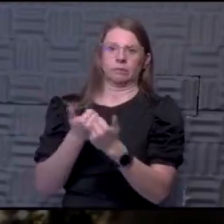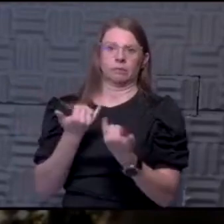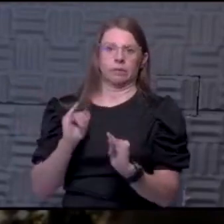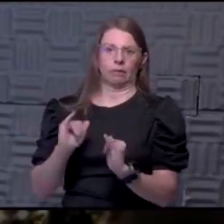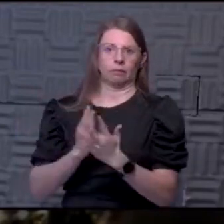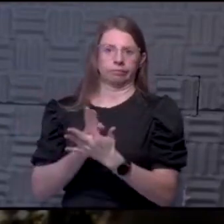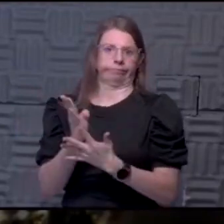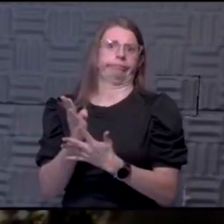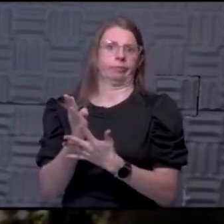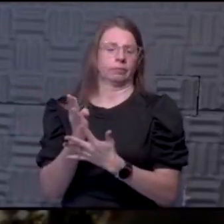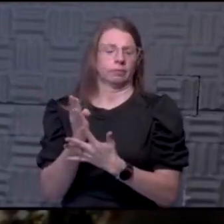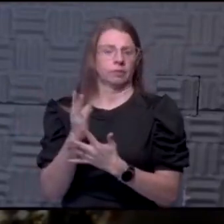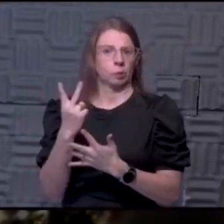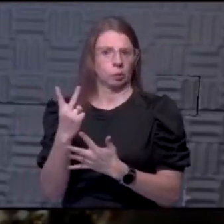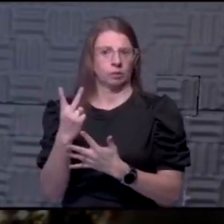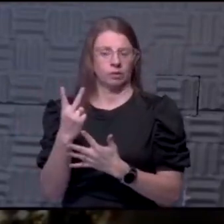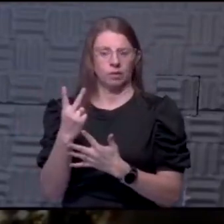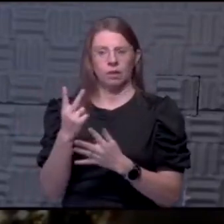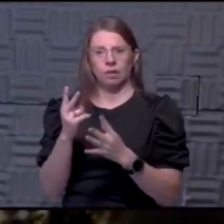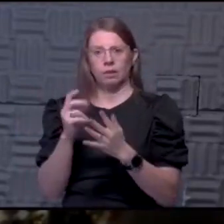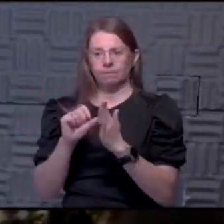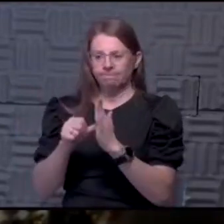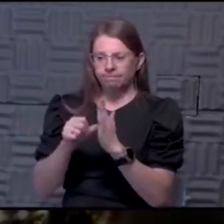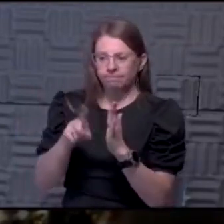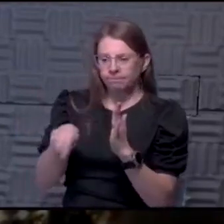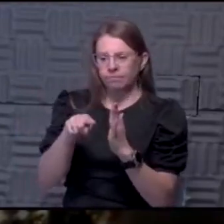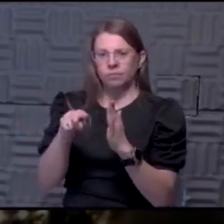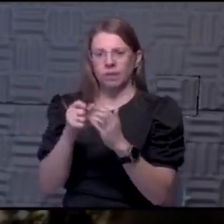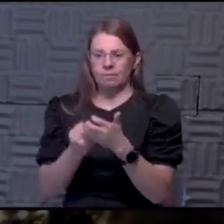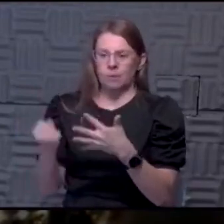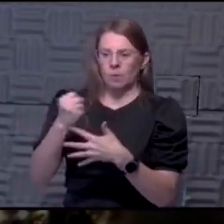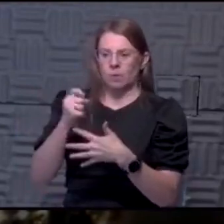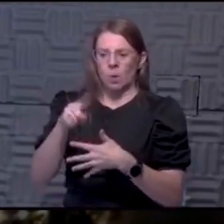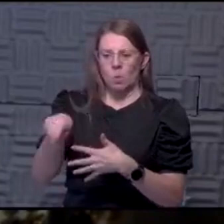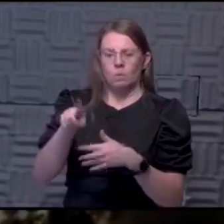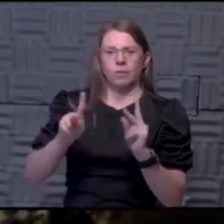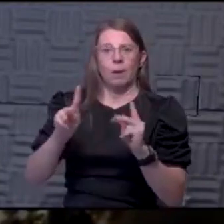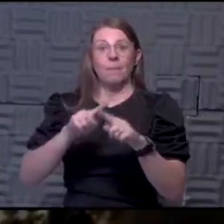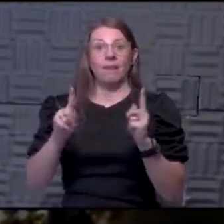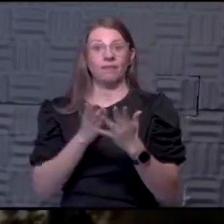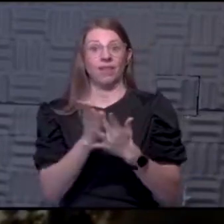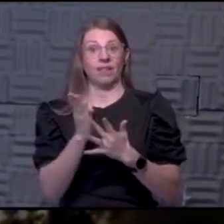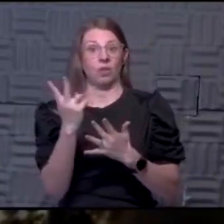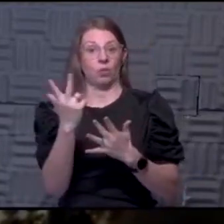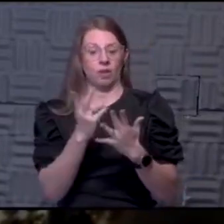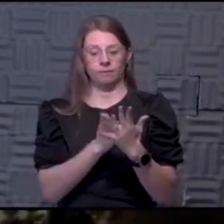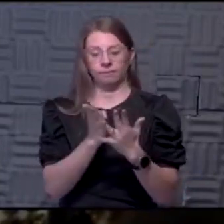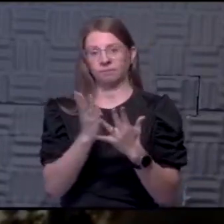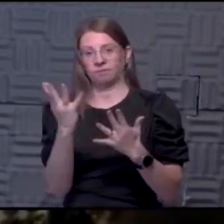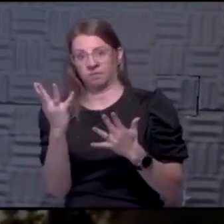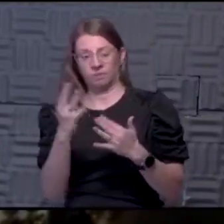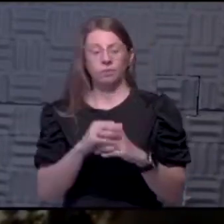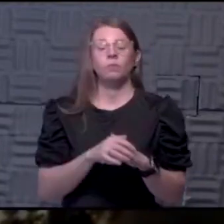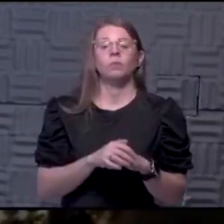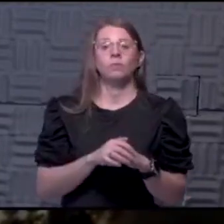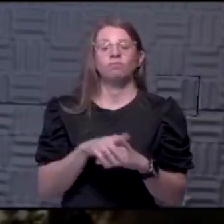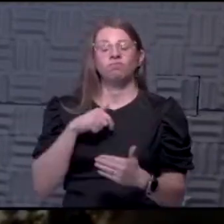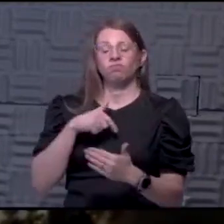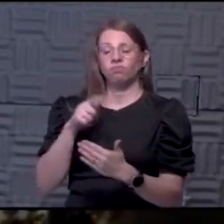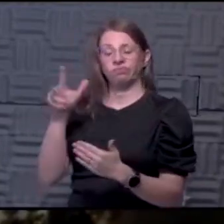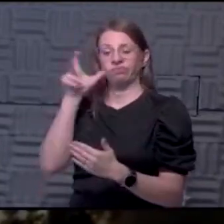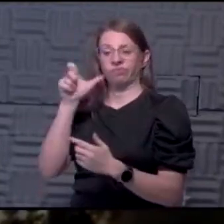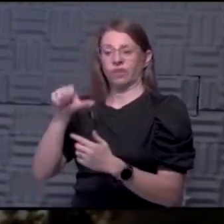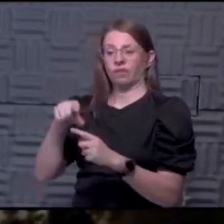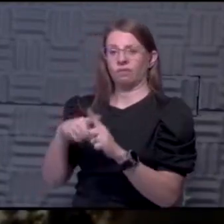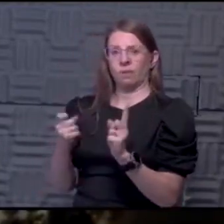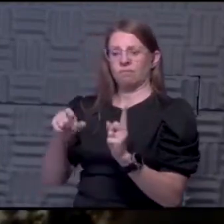will still emphasize and prioritize those people. But phase 3 and 4, and I've heard from a lot of medical